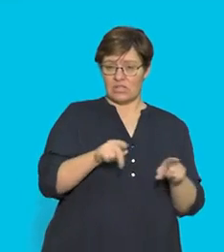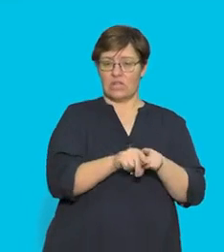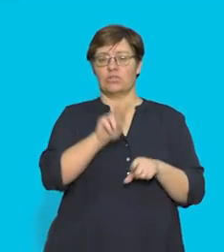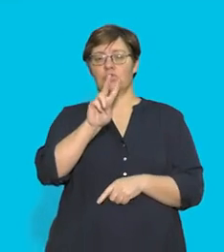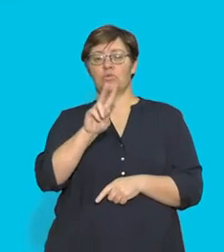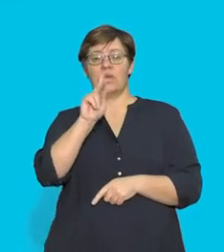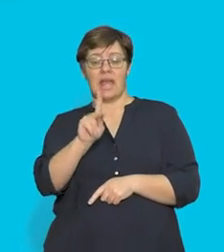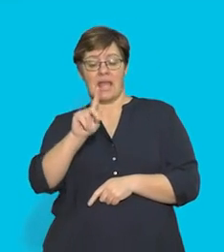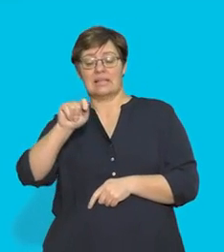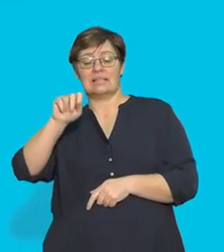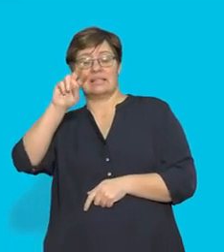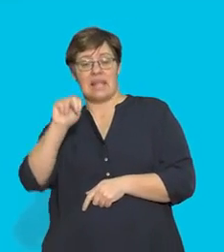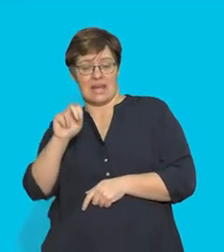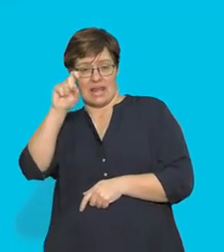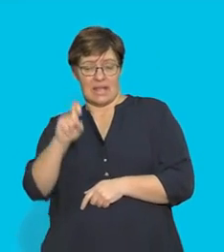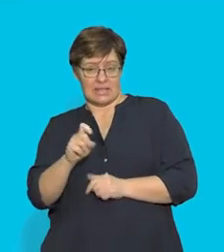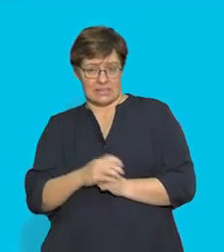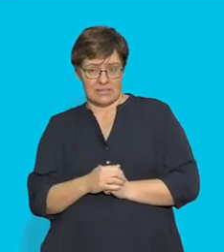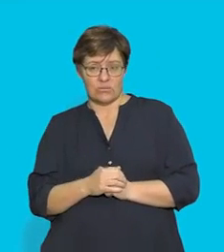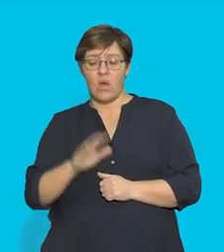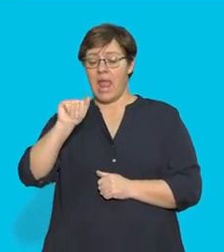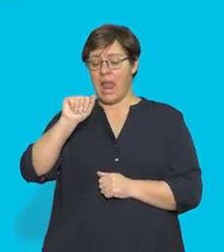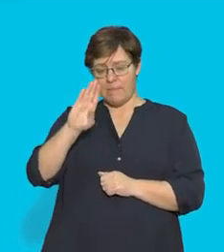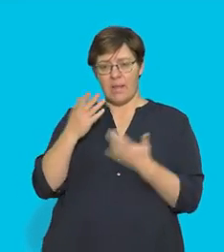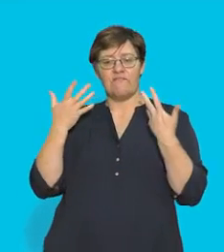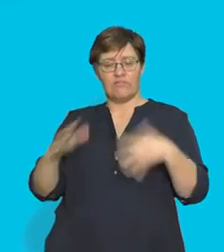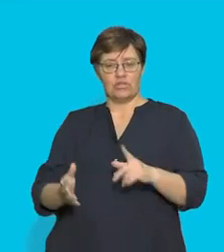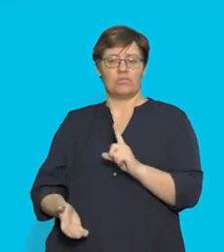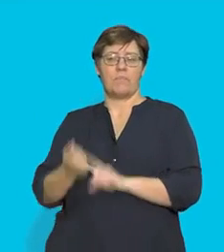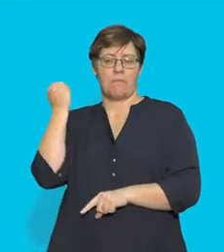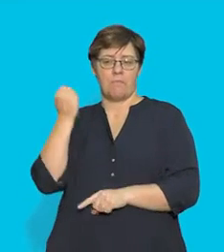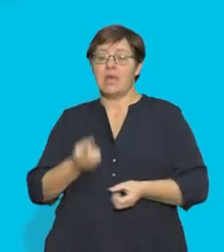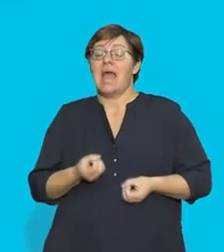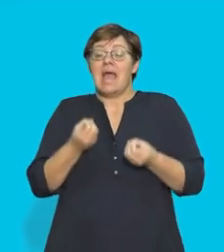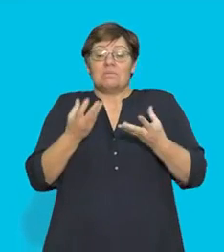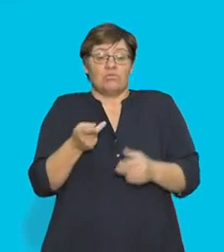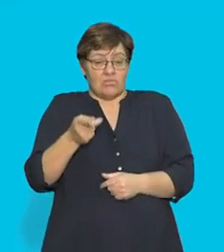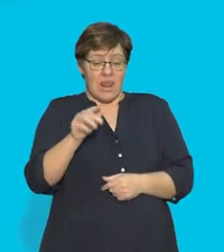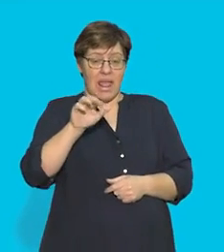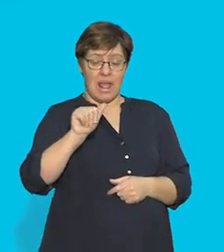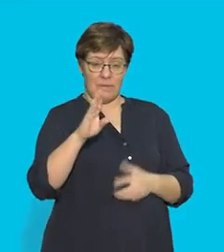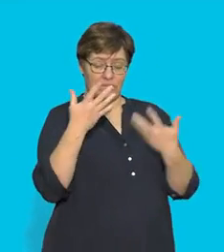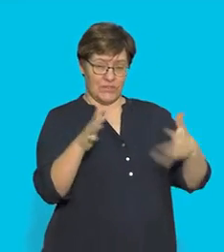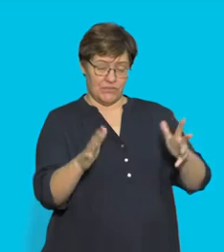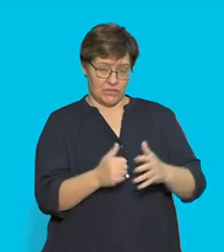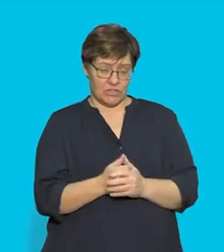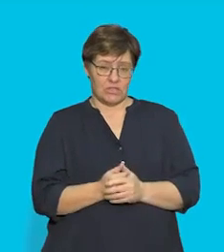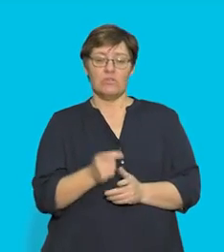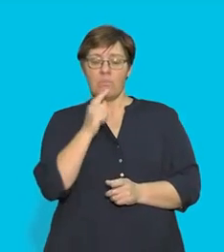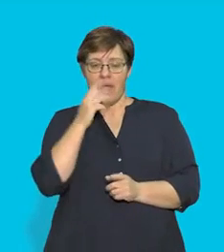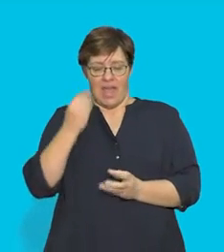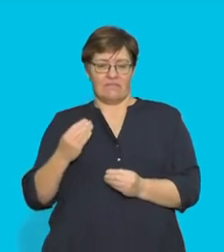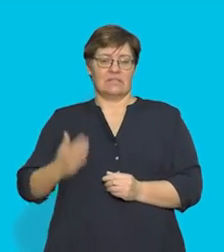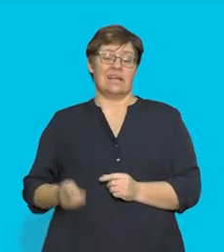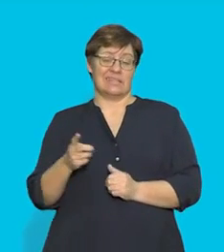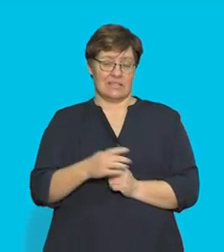2k tan x. So remember, we found AB equal to that already. So we've got some expression for AB, which means we kind